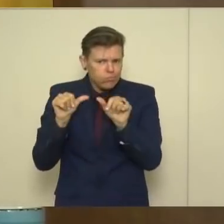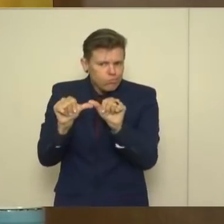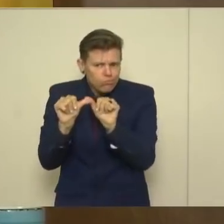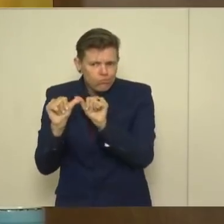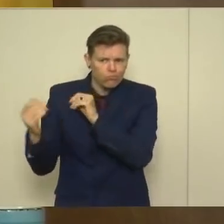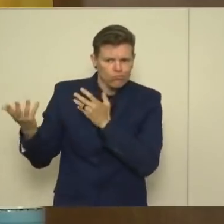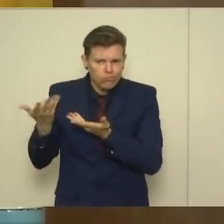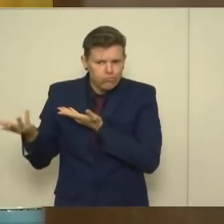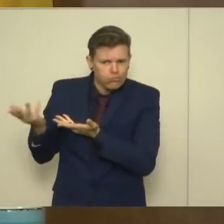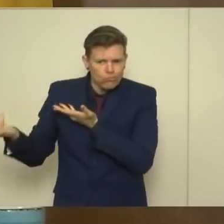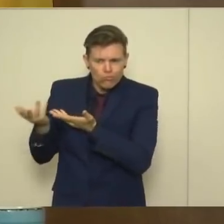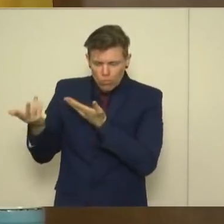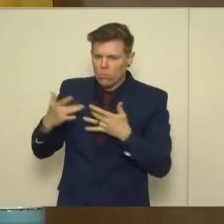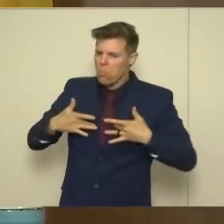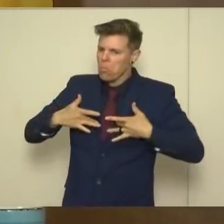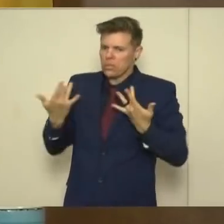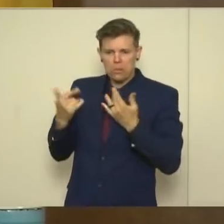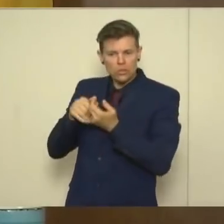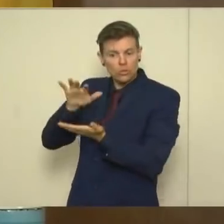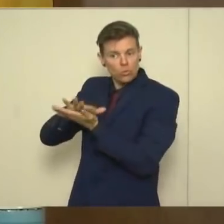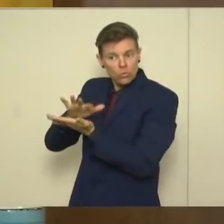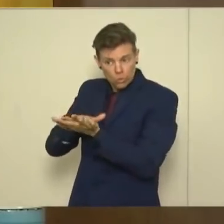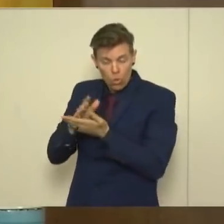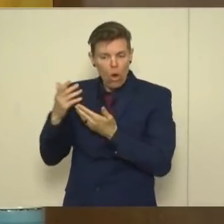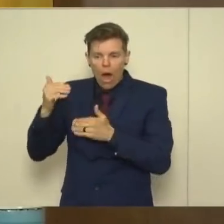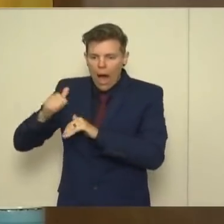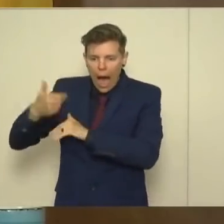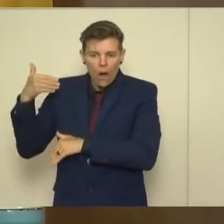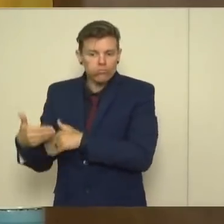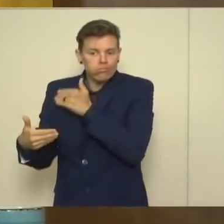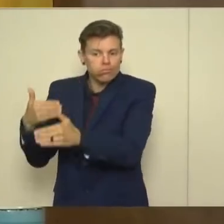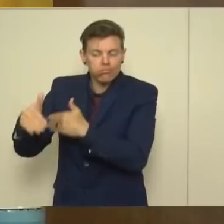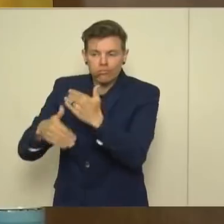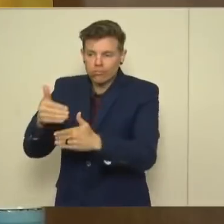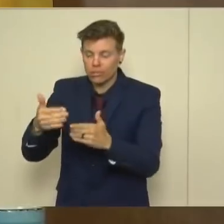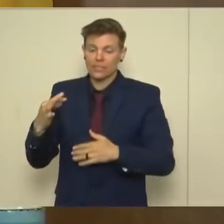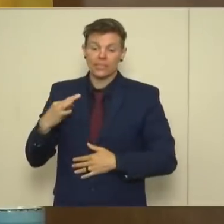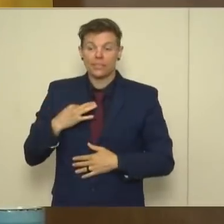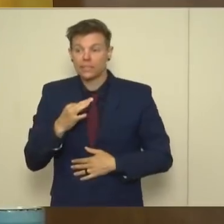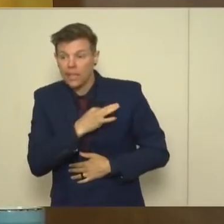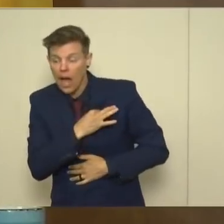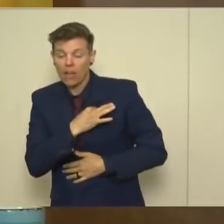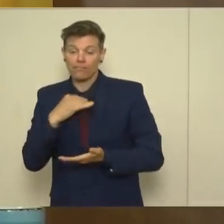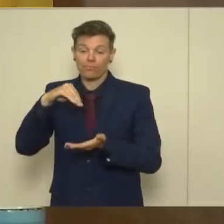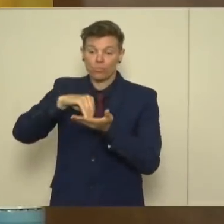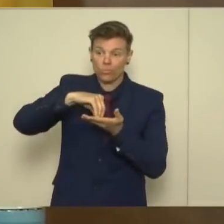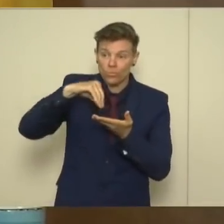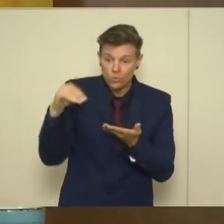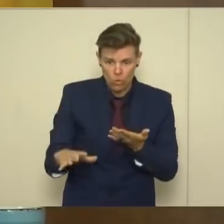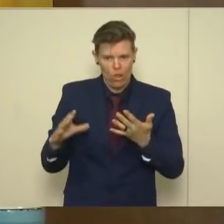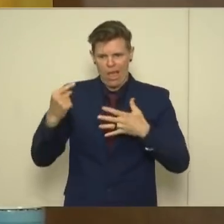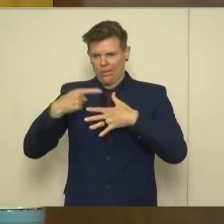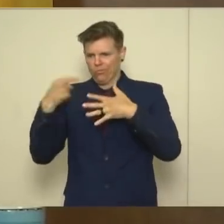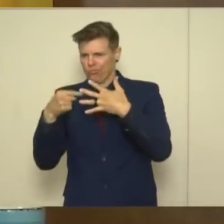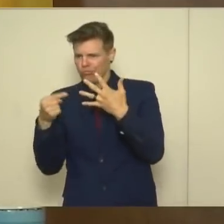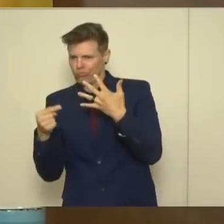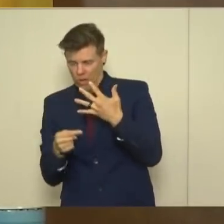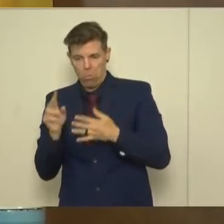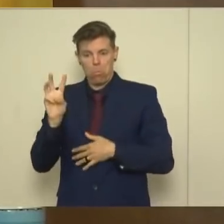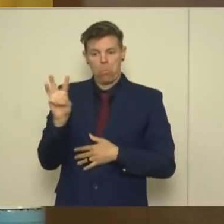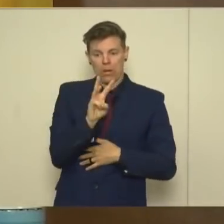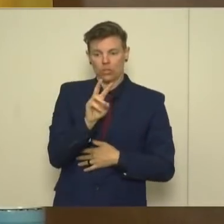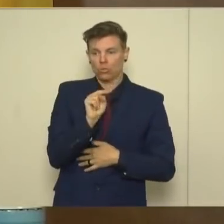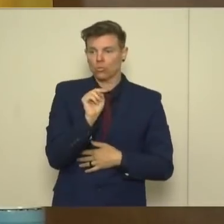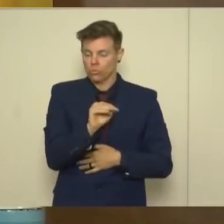on and how that is all operating from faculty to students. And Western's been a very